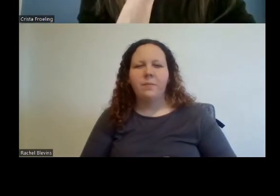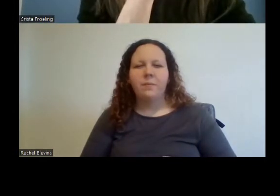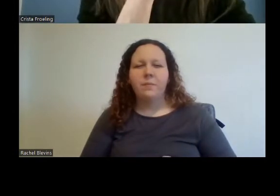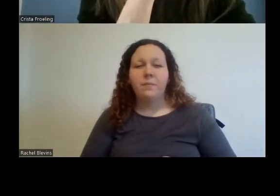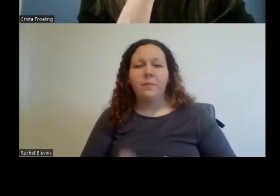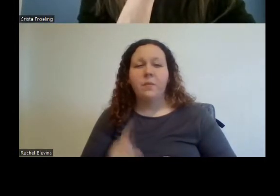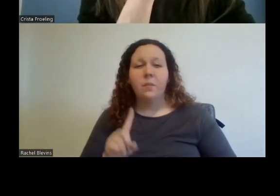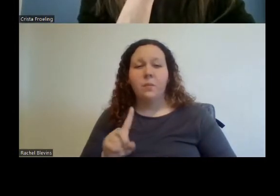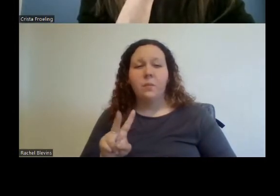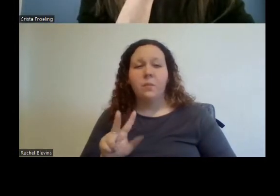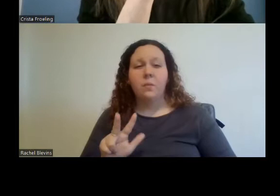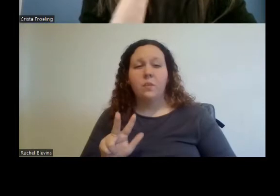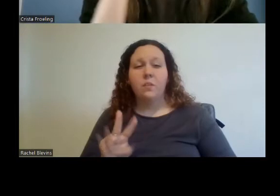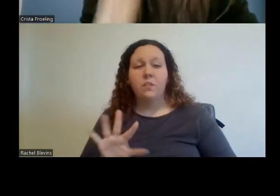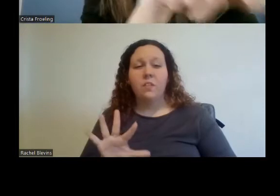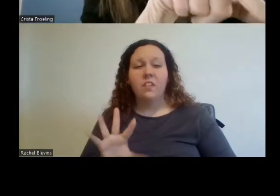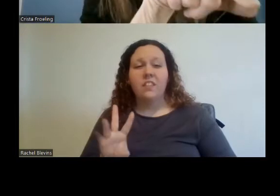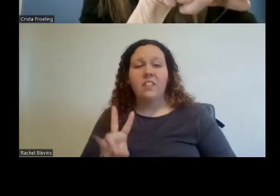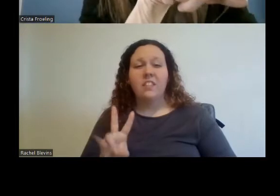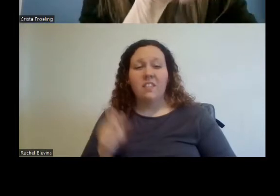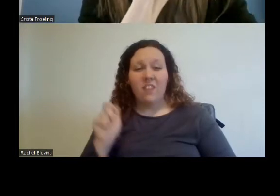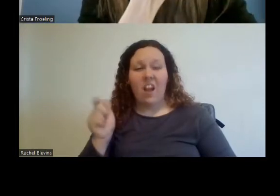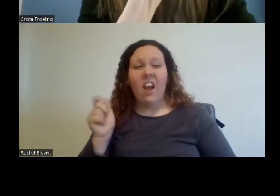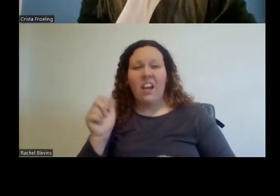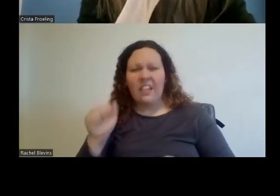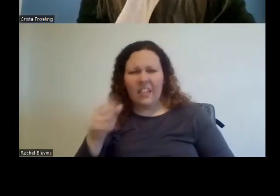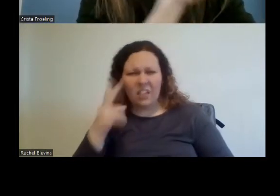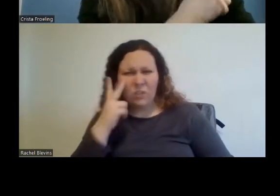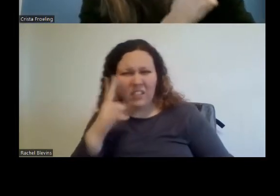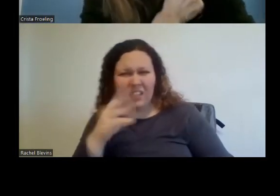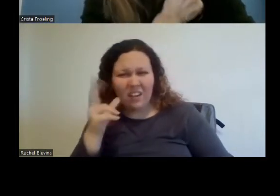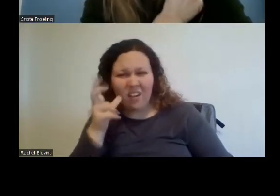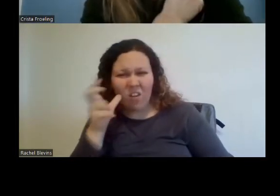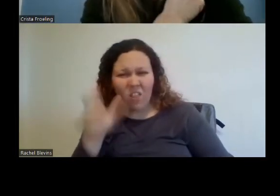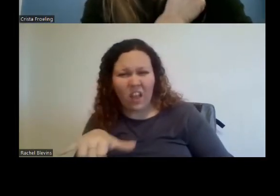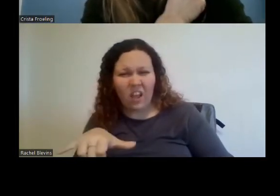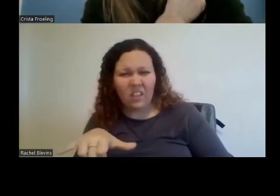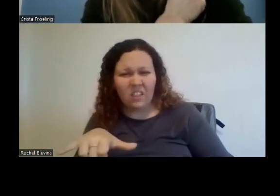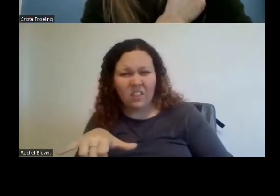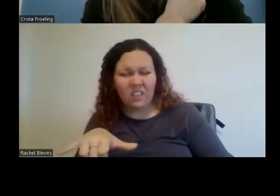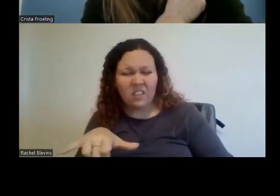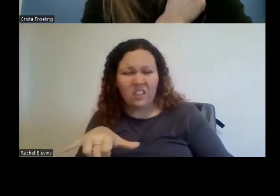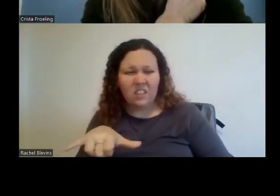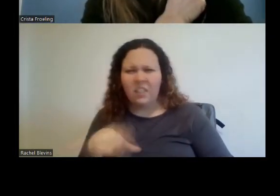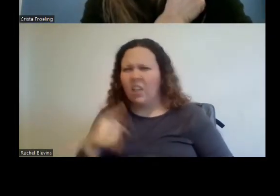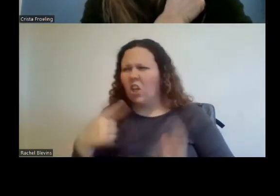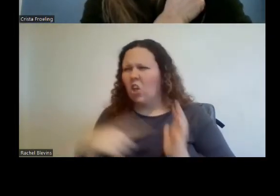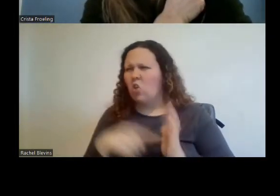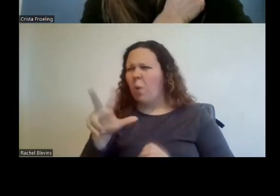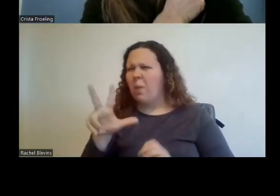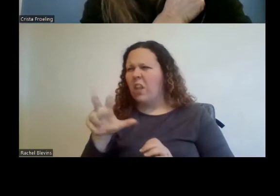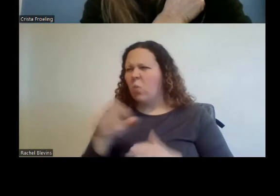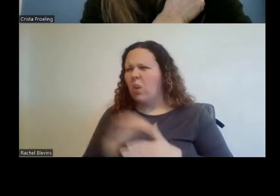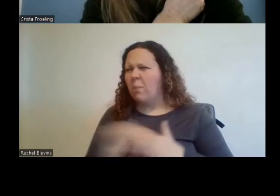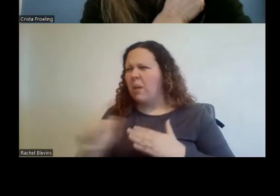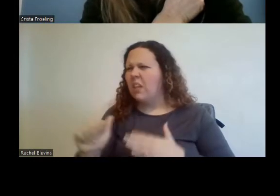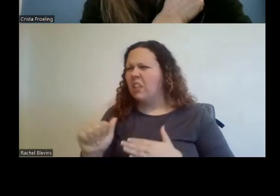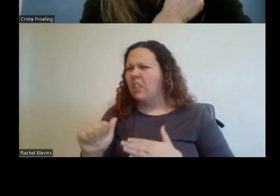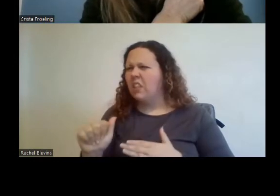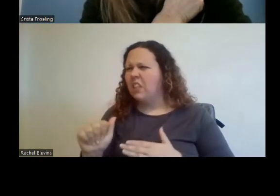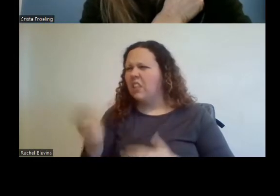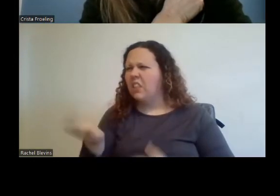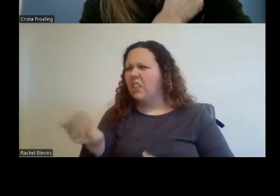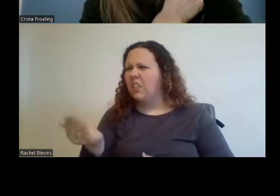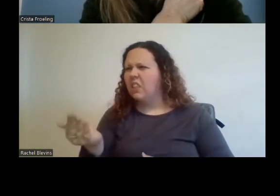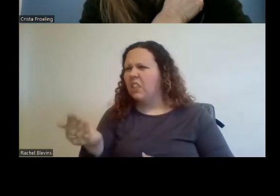7. Can you guys see and hear that? Building on Granite Avenue. You owe me $300. Get it up?